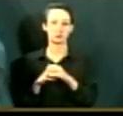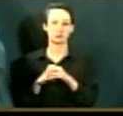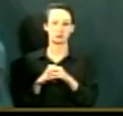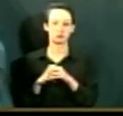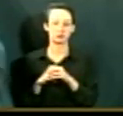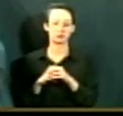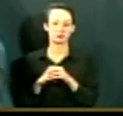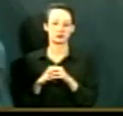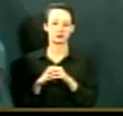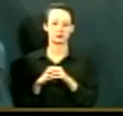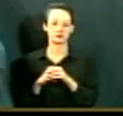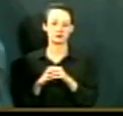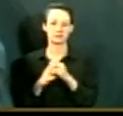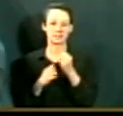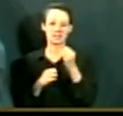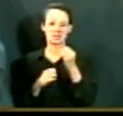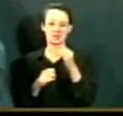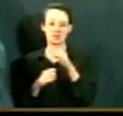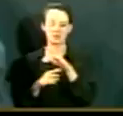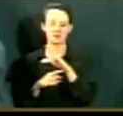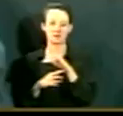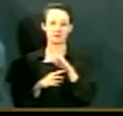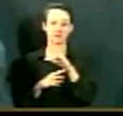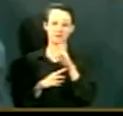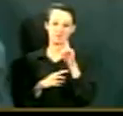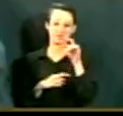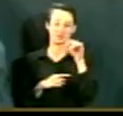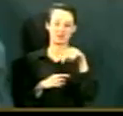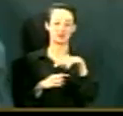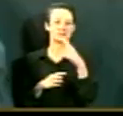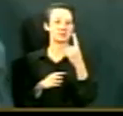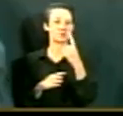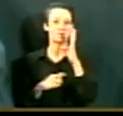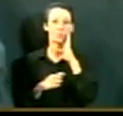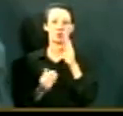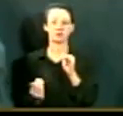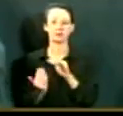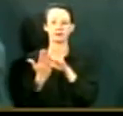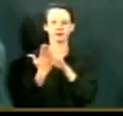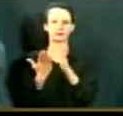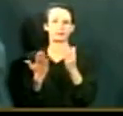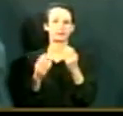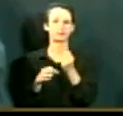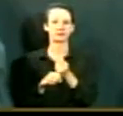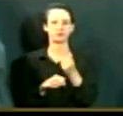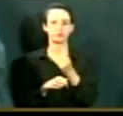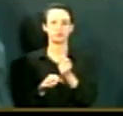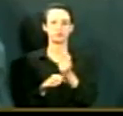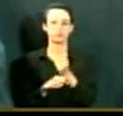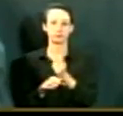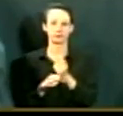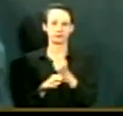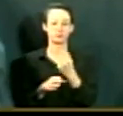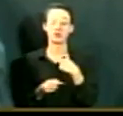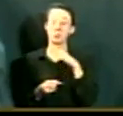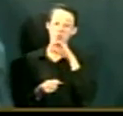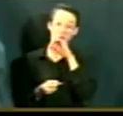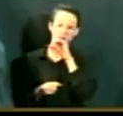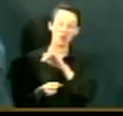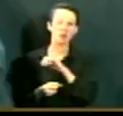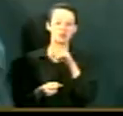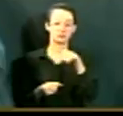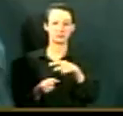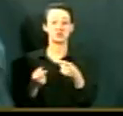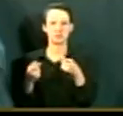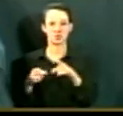220, this is going to be something that we're going to face every year. And I would love to do this. I think the problem is the